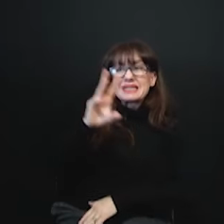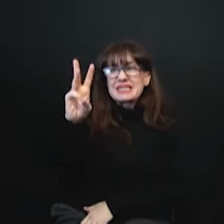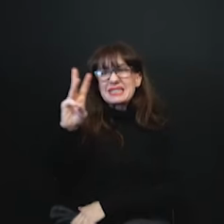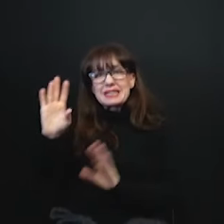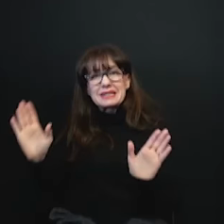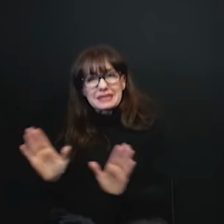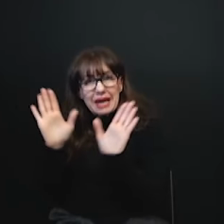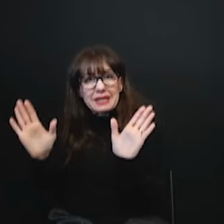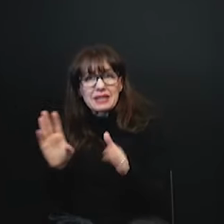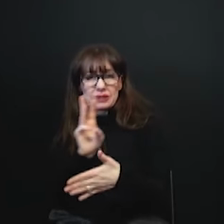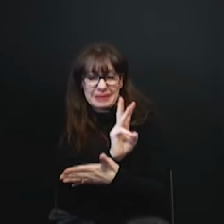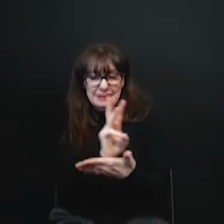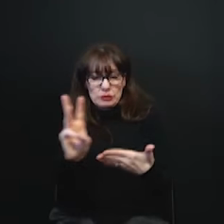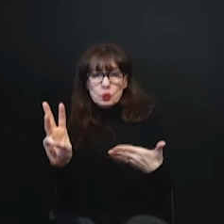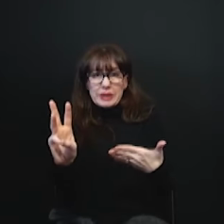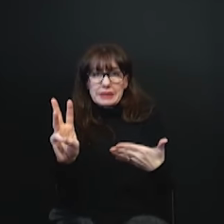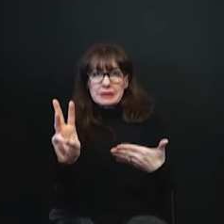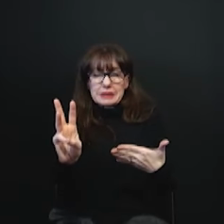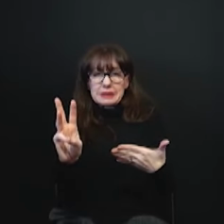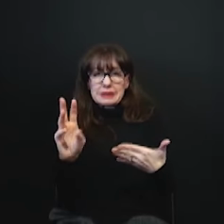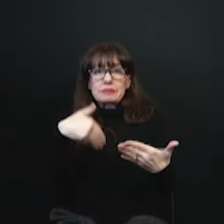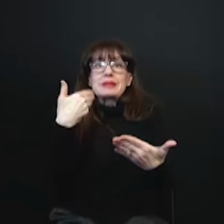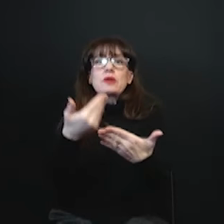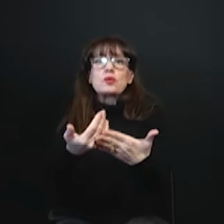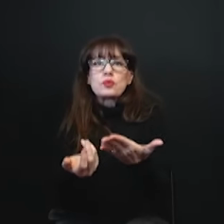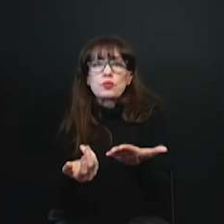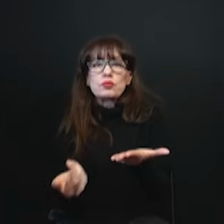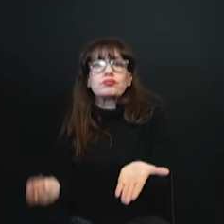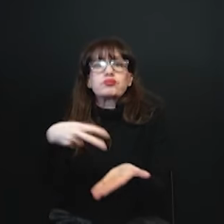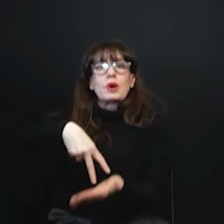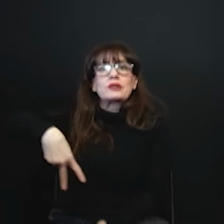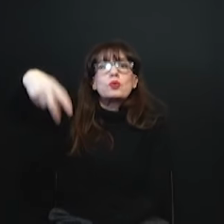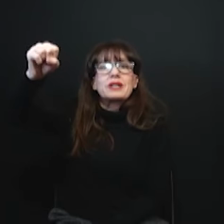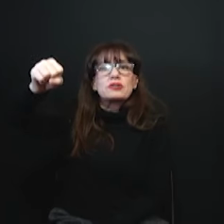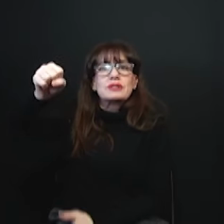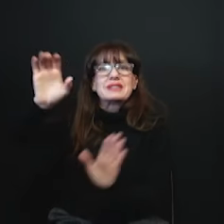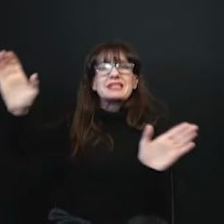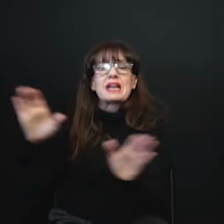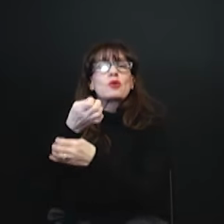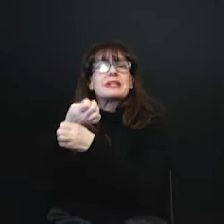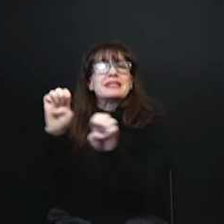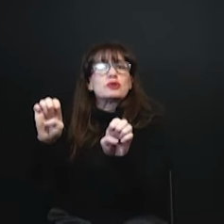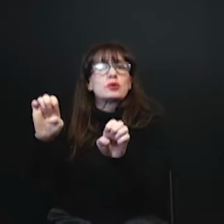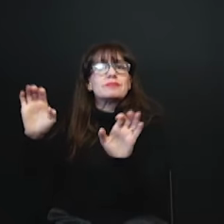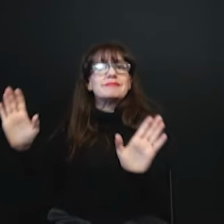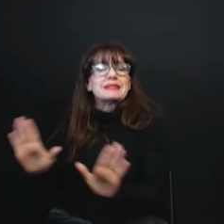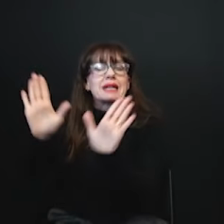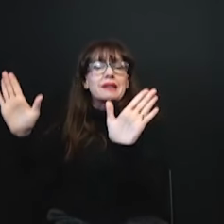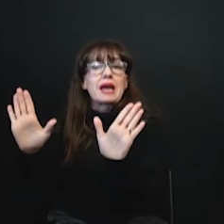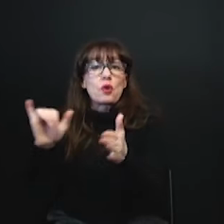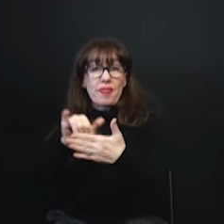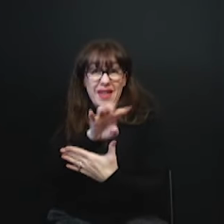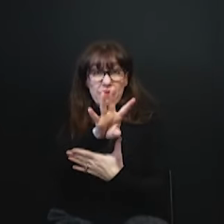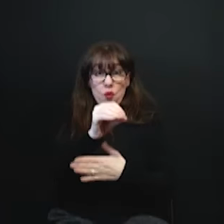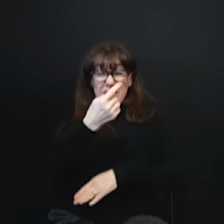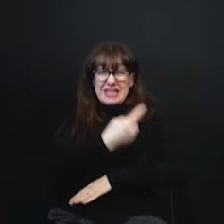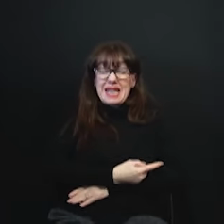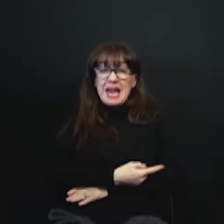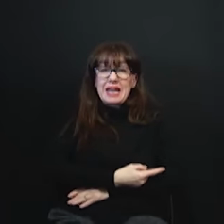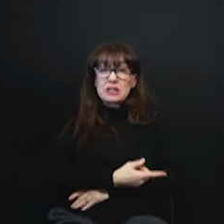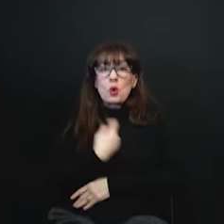we have 6 weeks until we get to Resurrection Sunday, Easter Sunday, as we call it. And in that 40 days, we are meant to